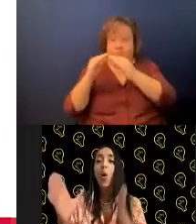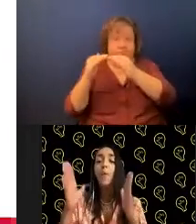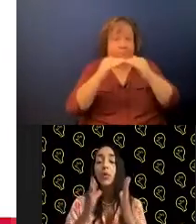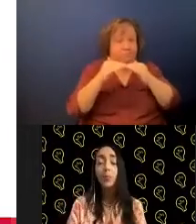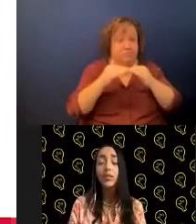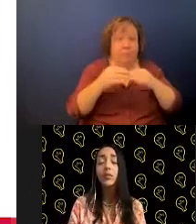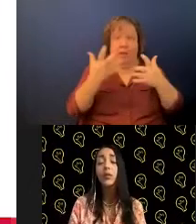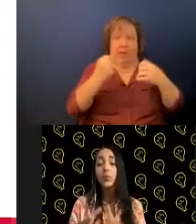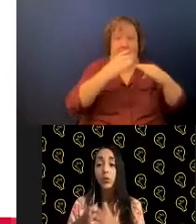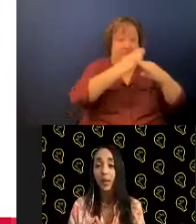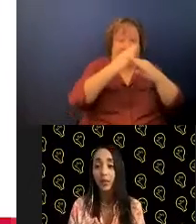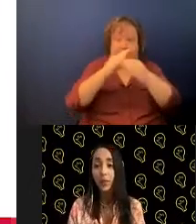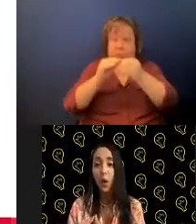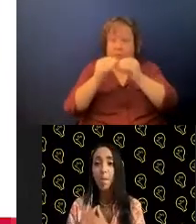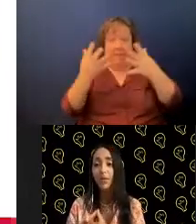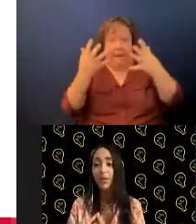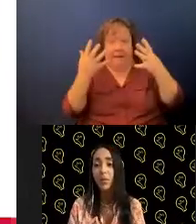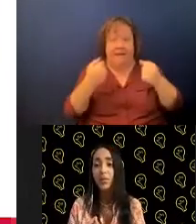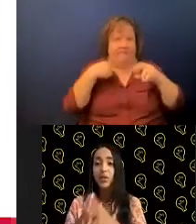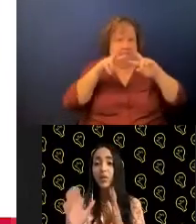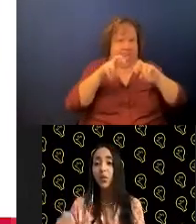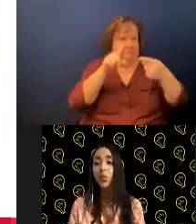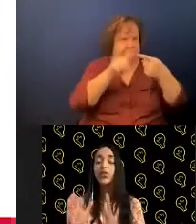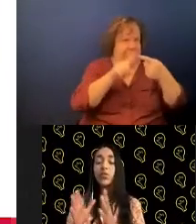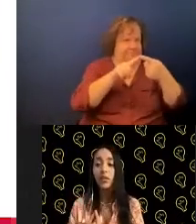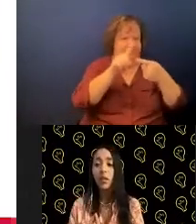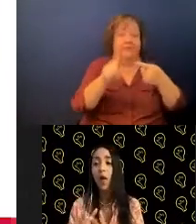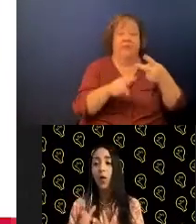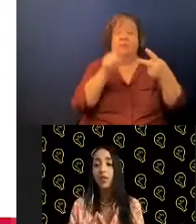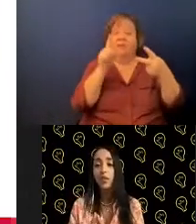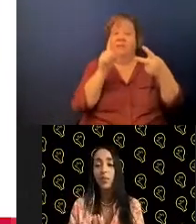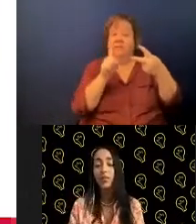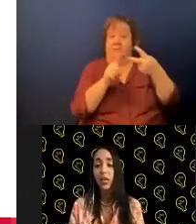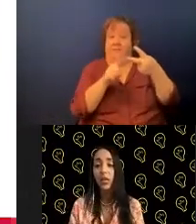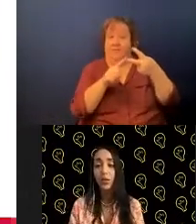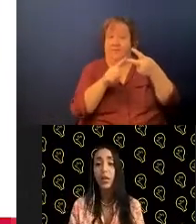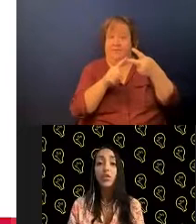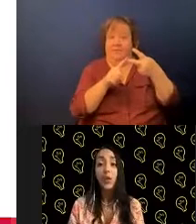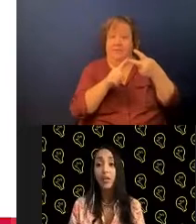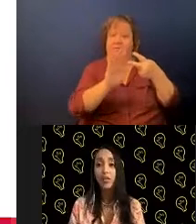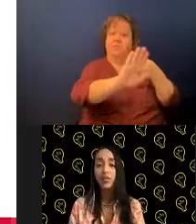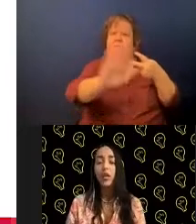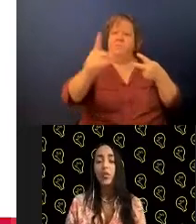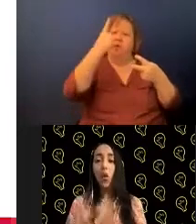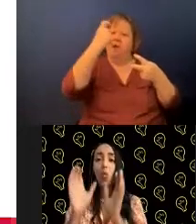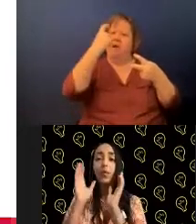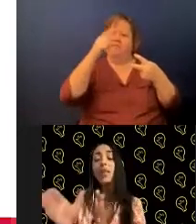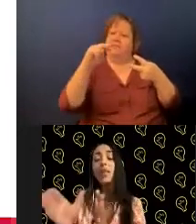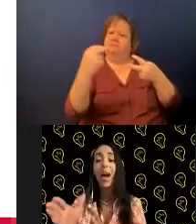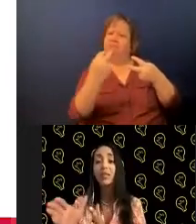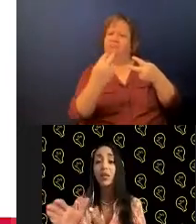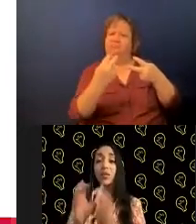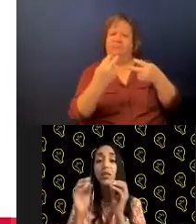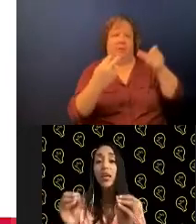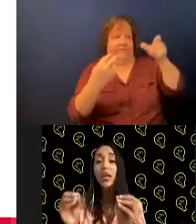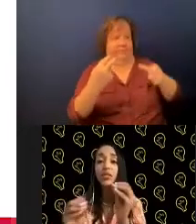know participants' perspectives on mentorships so that we could strengthen our participants' engagement strategies. So with this in